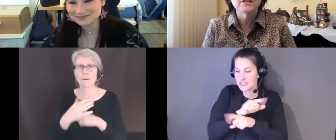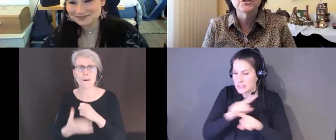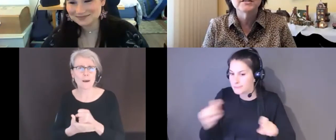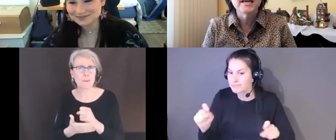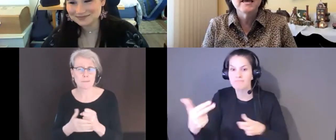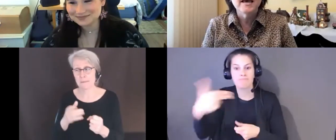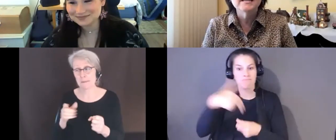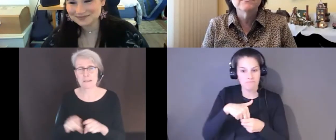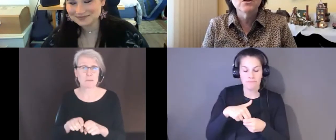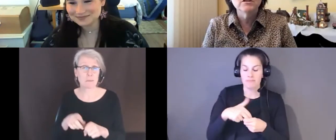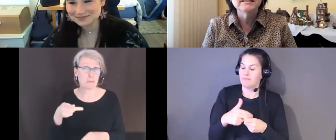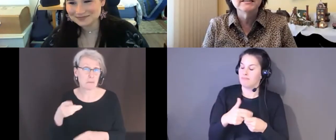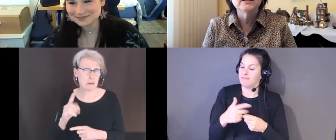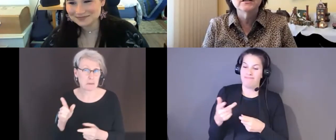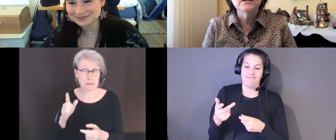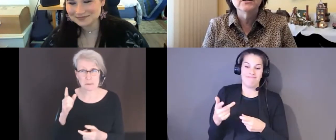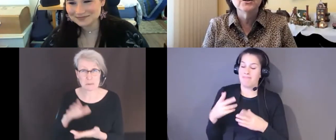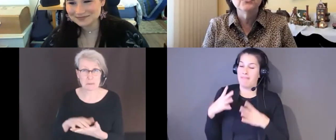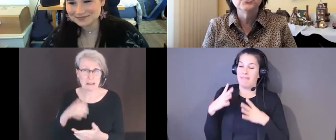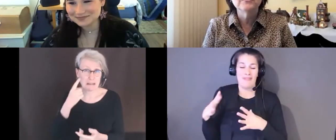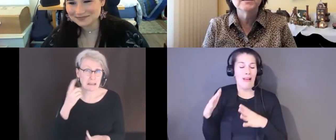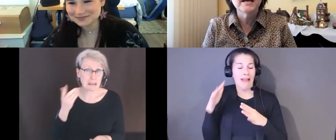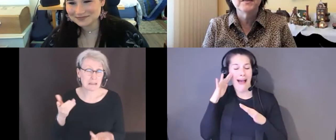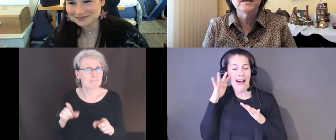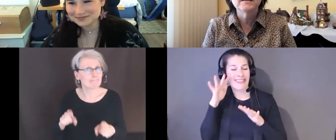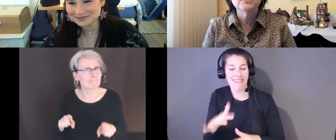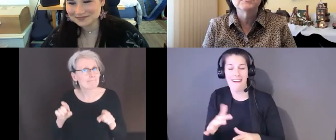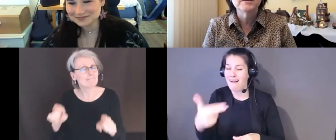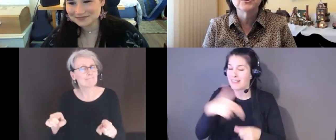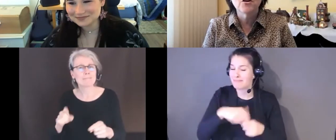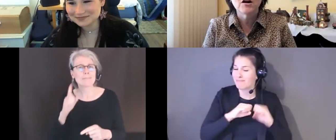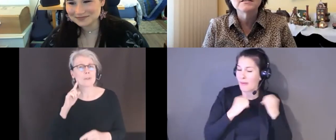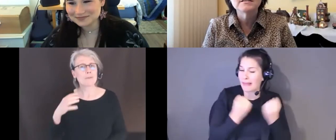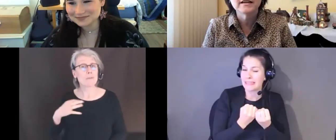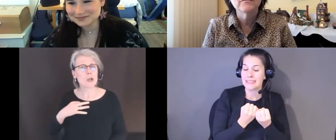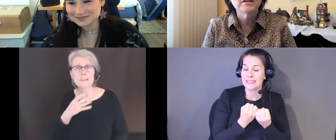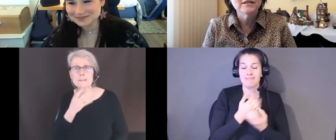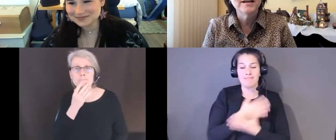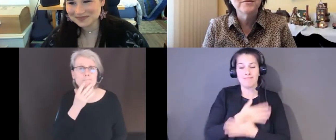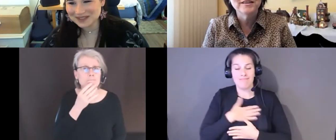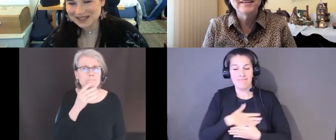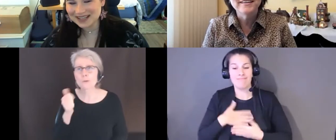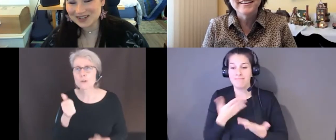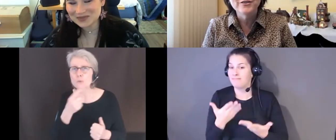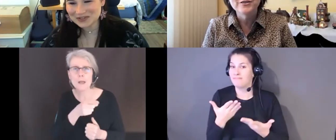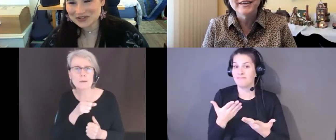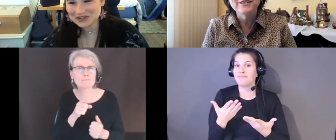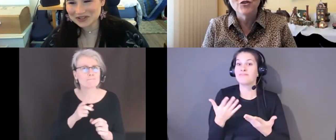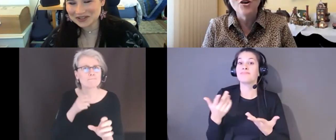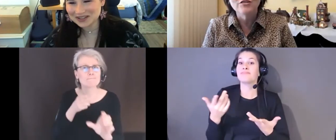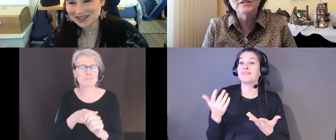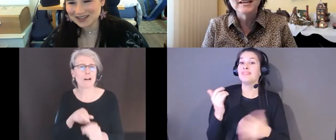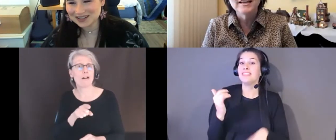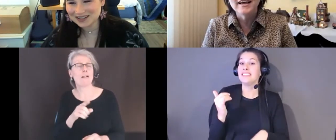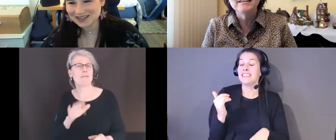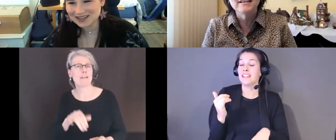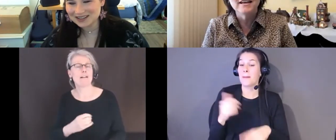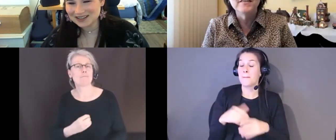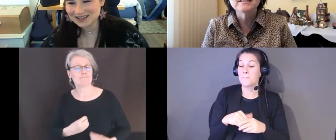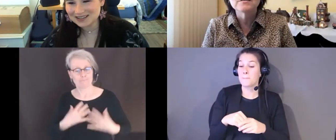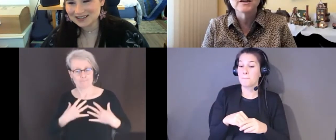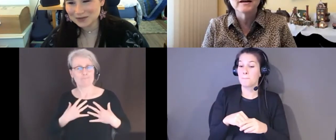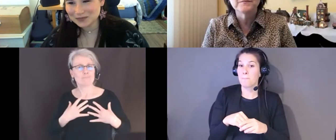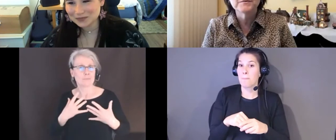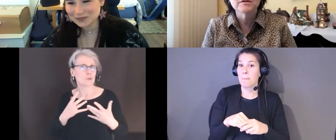School. It's just, as a volunteer, you look for that thing that just makes your heart sing every time you get involved.